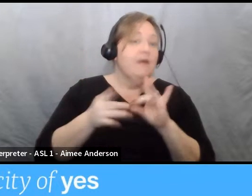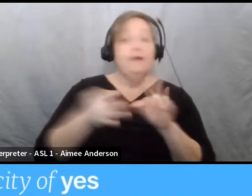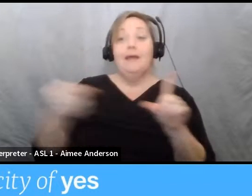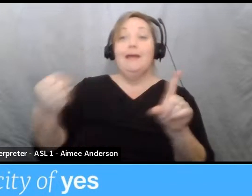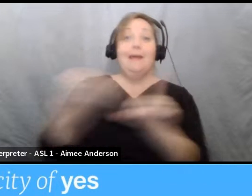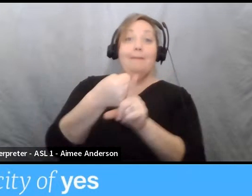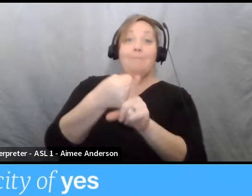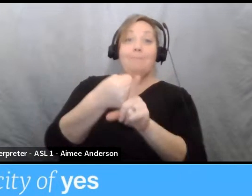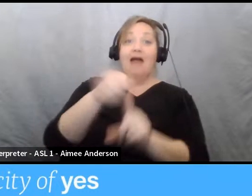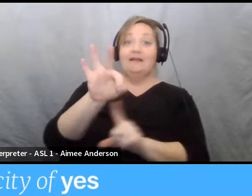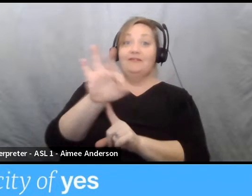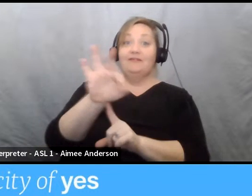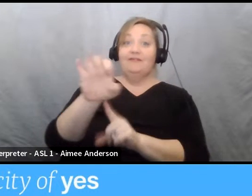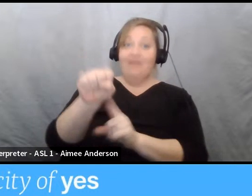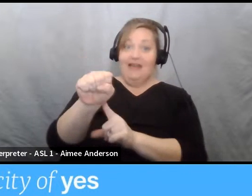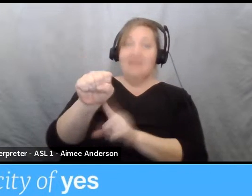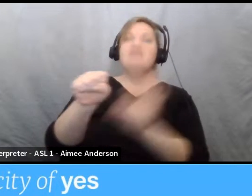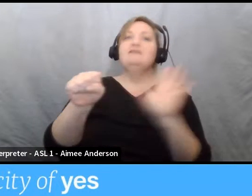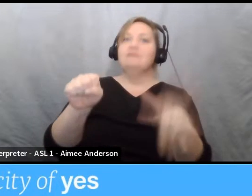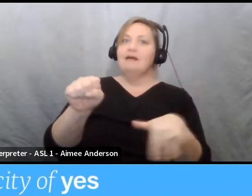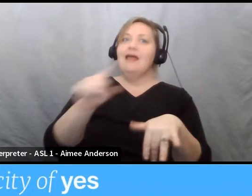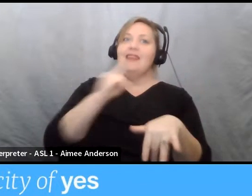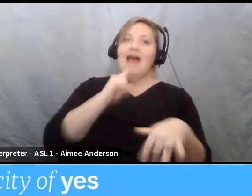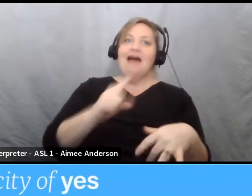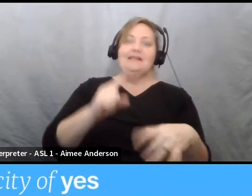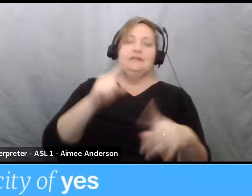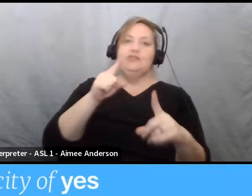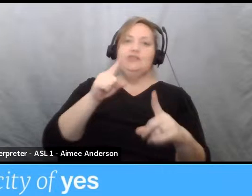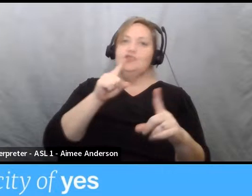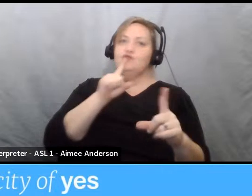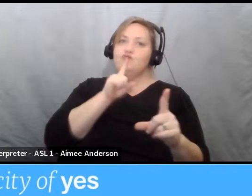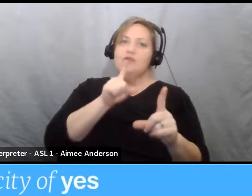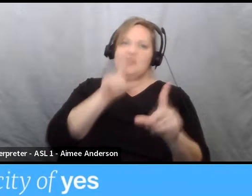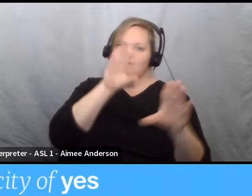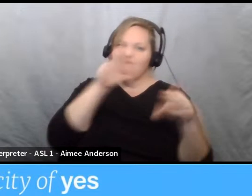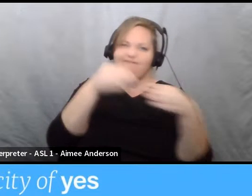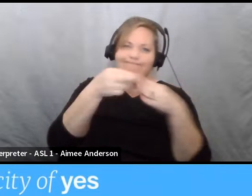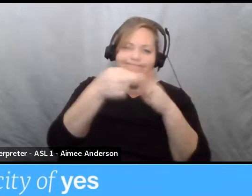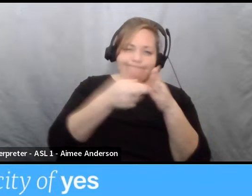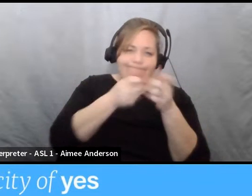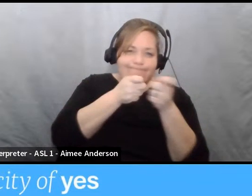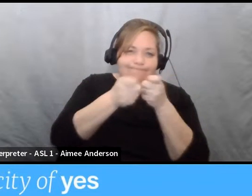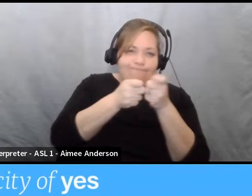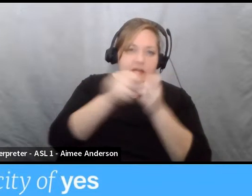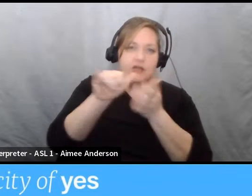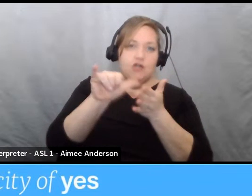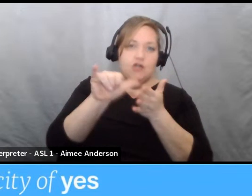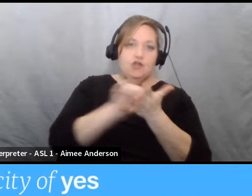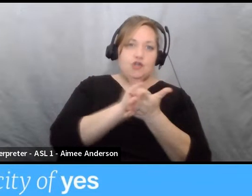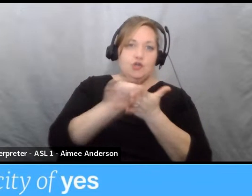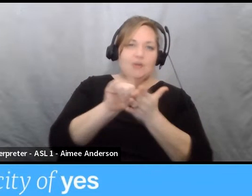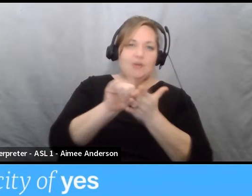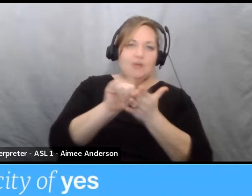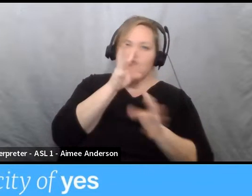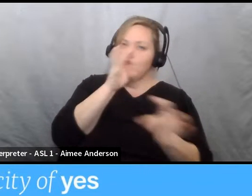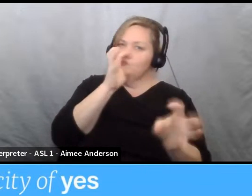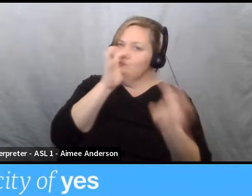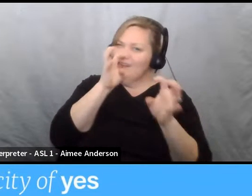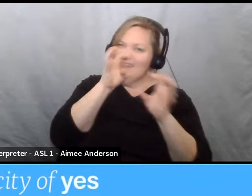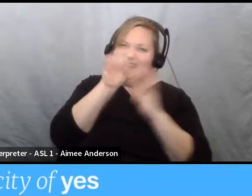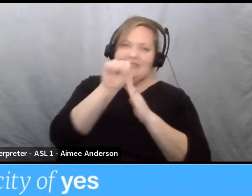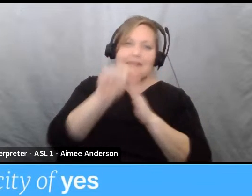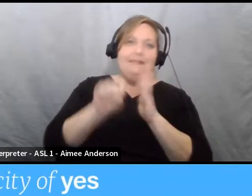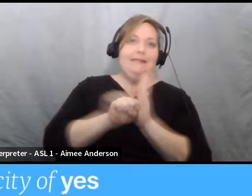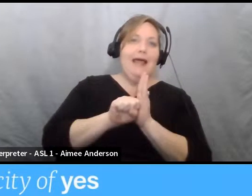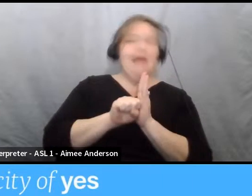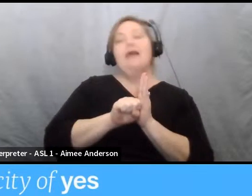fees, unfortunately, are pretty tightly regulated in New York State. It's one of the strictest states